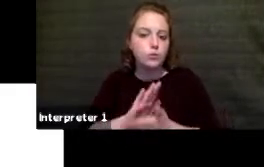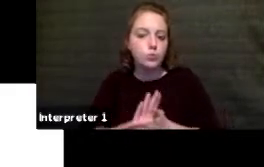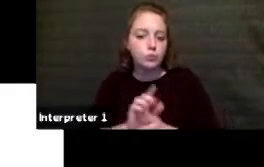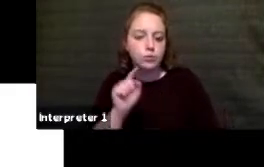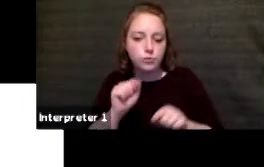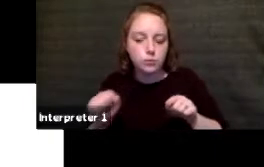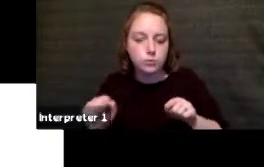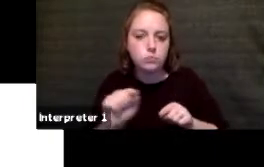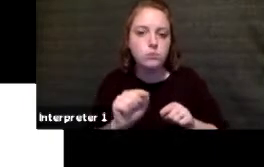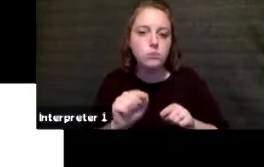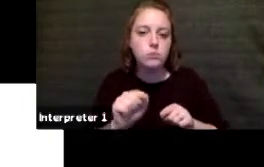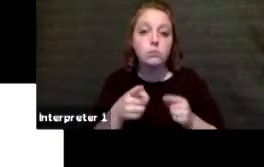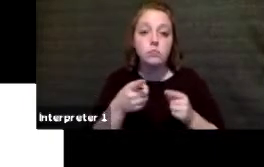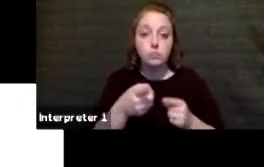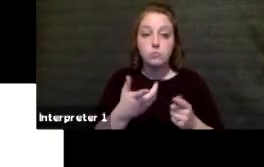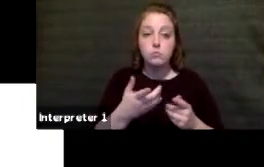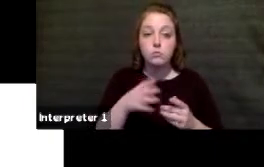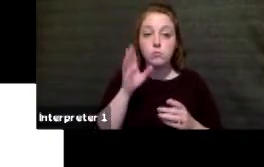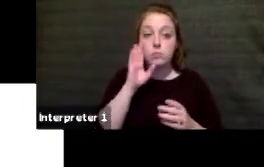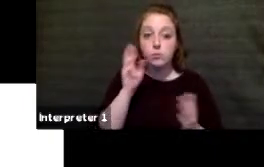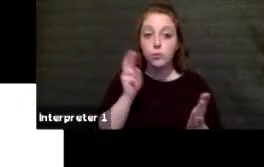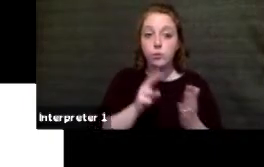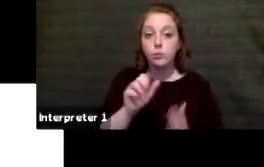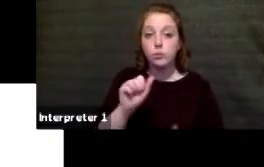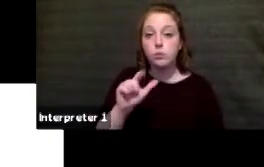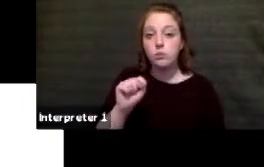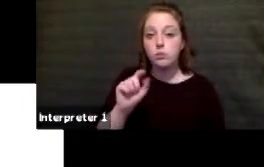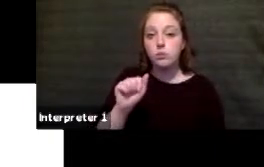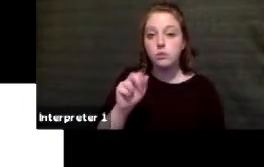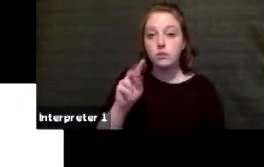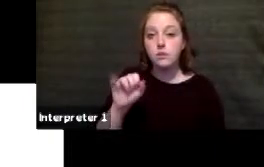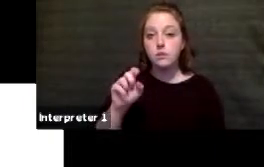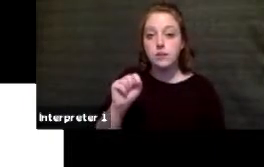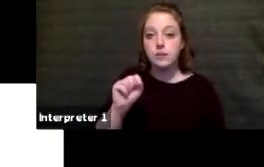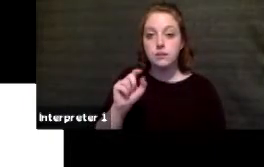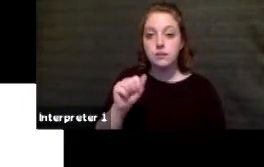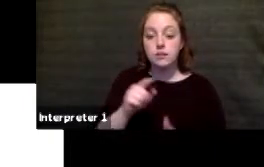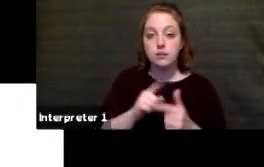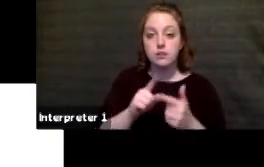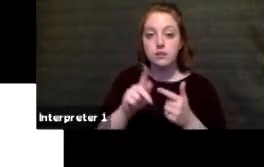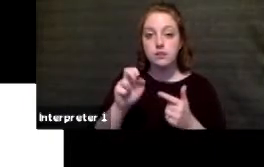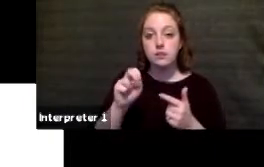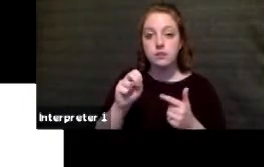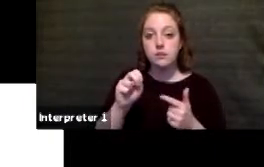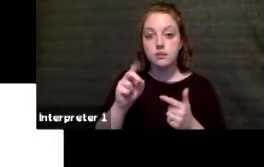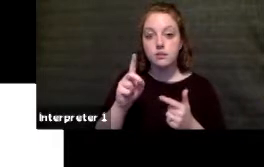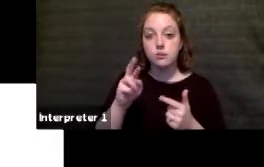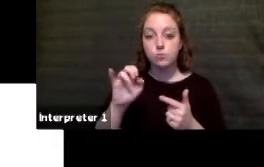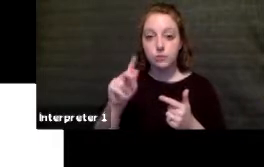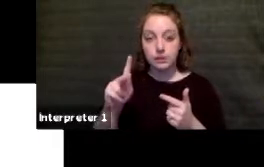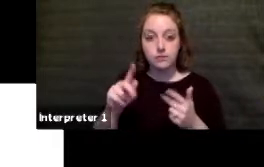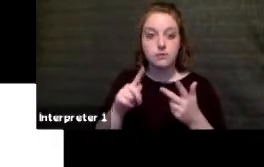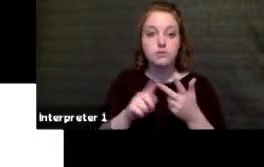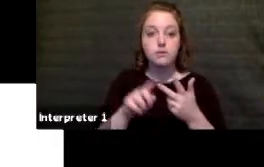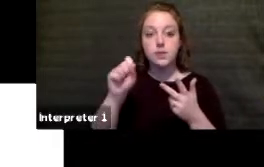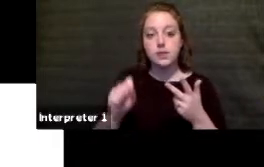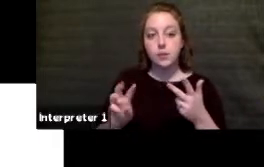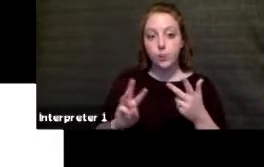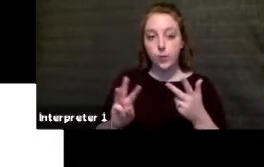are looking at addressing Alta Vista, Kendrick, and South Waco, uh, three campuses that are closely grouped together.